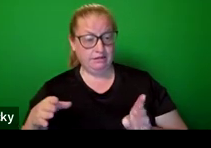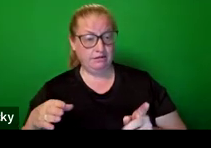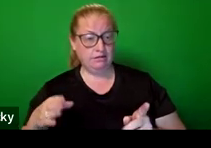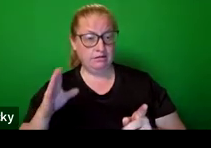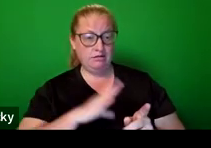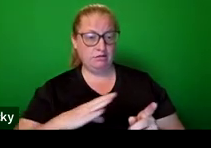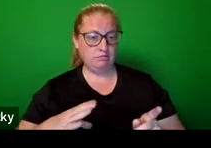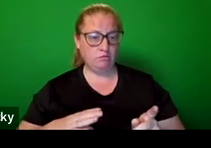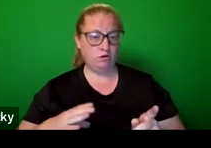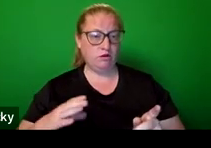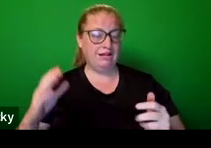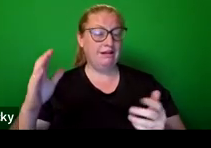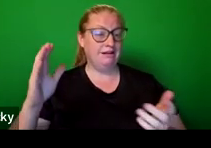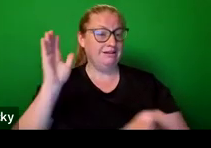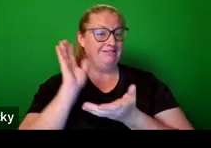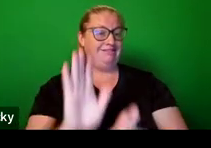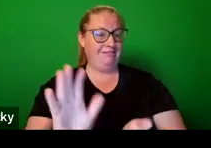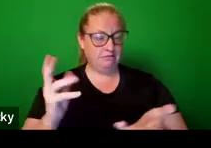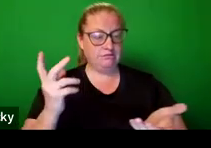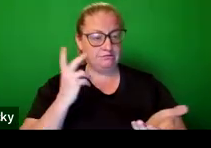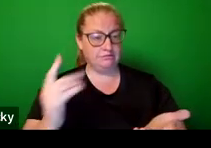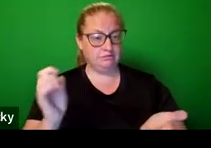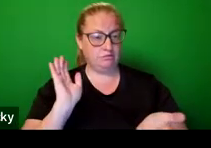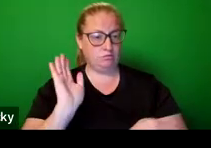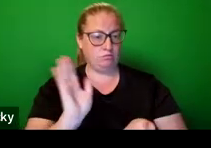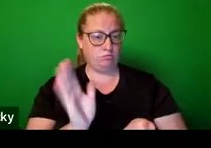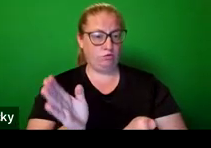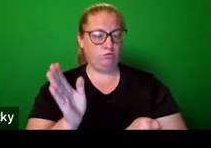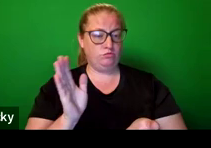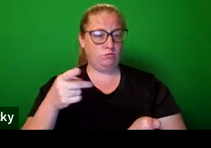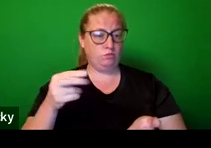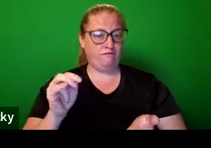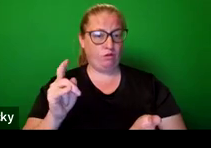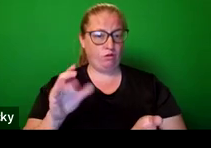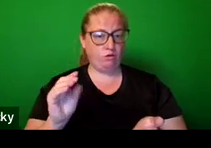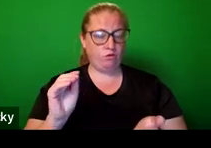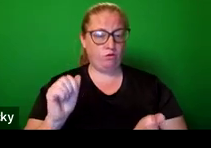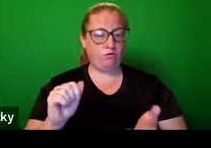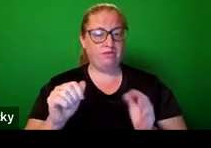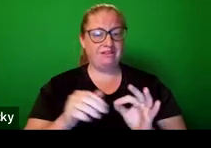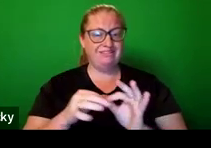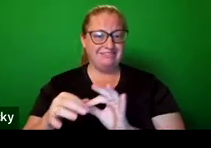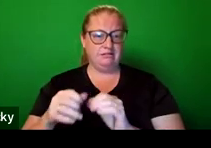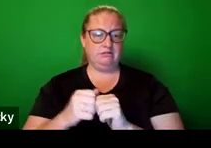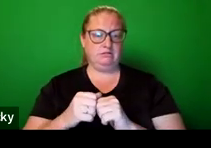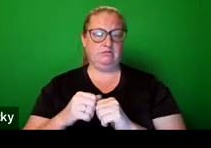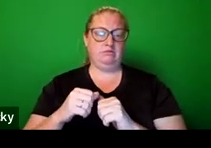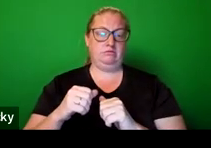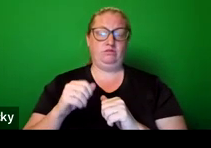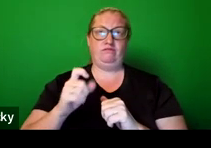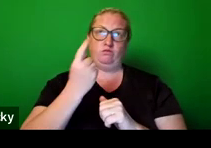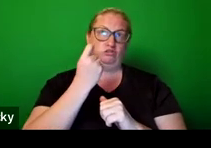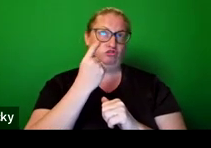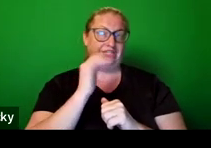proposed portfolio of closures, mergers, and co-locations. That's specific to our fiscal stability. You need to understand what the implications are for